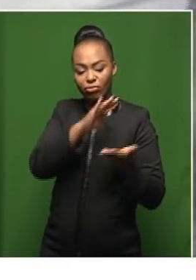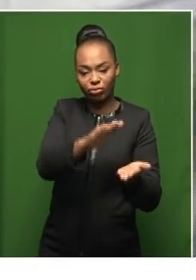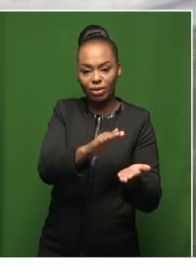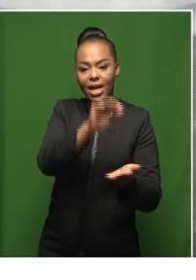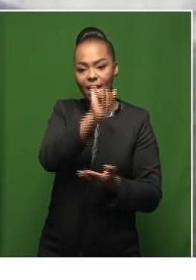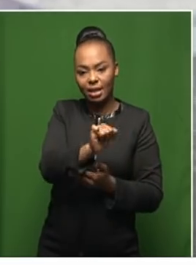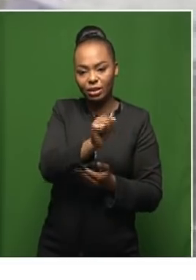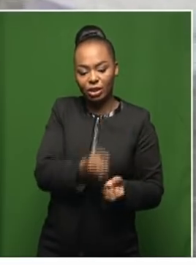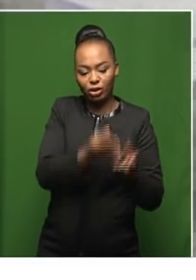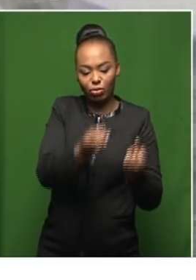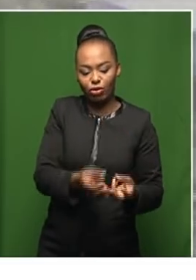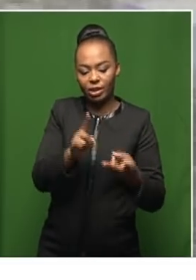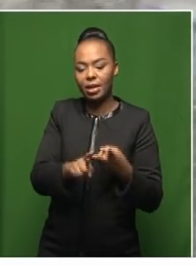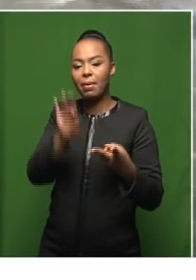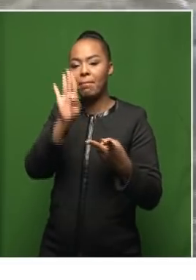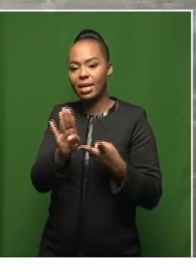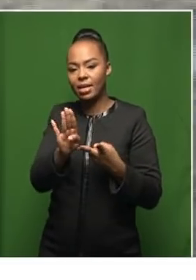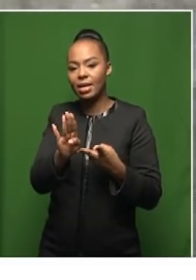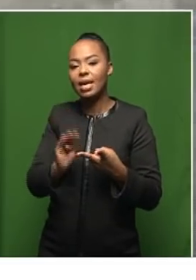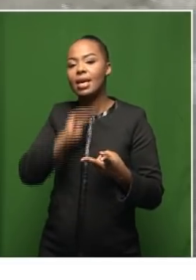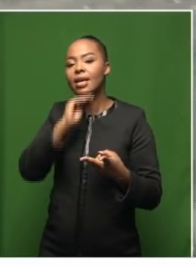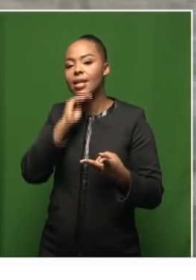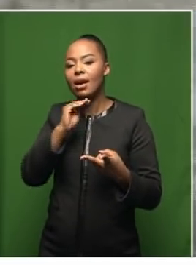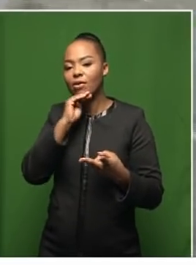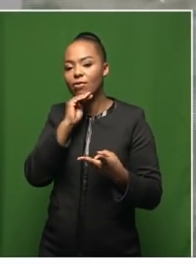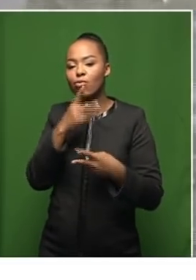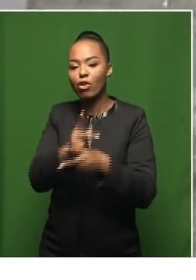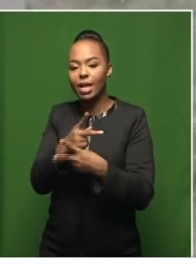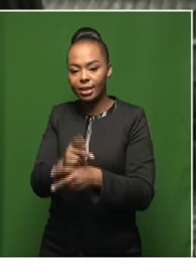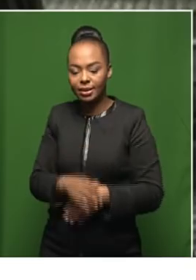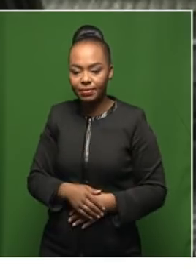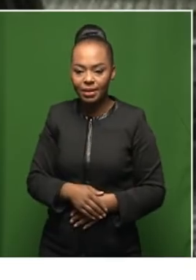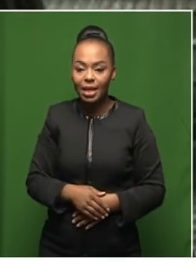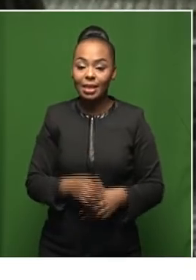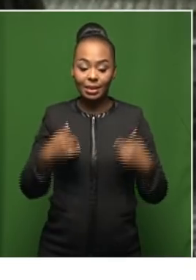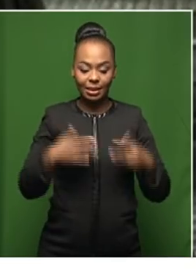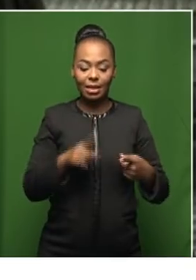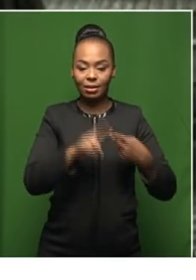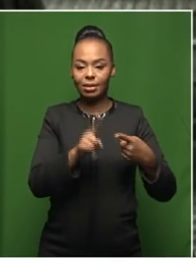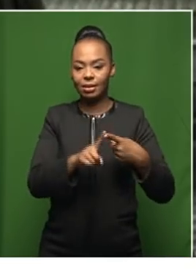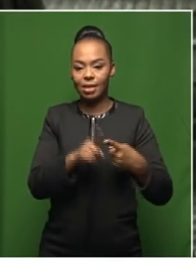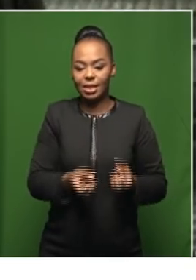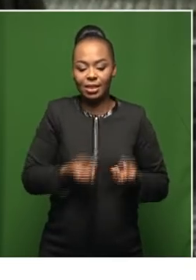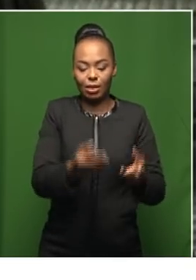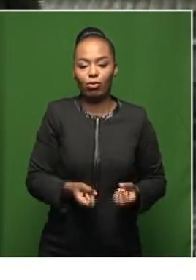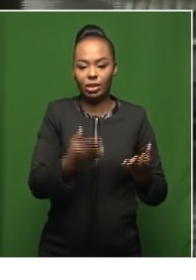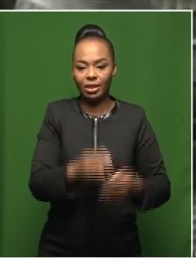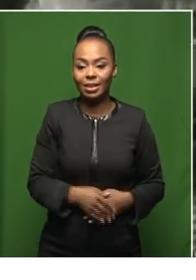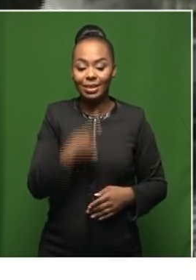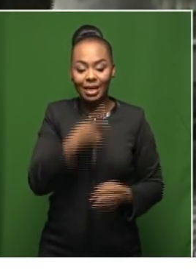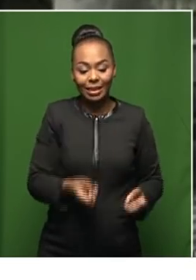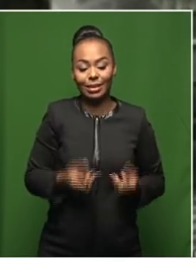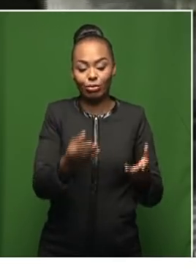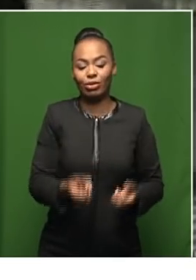B, with enough products? I mean, let's start with distribution. There is so much concern that the delivery platform is where it could all